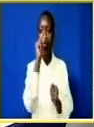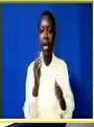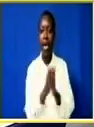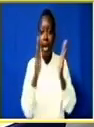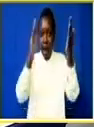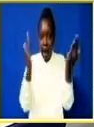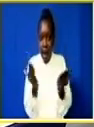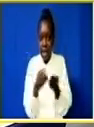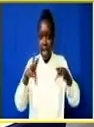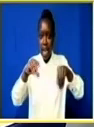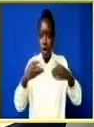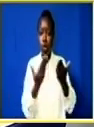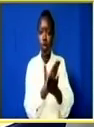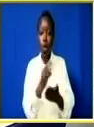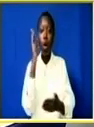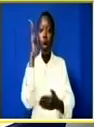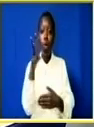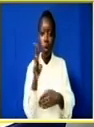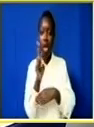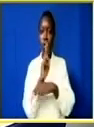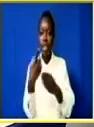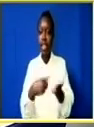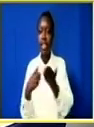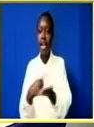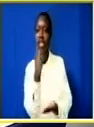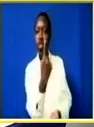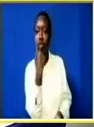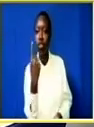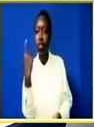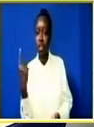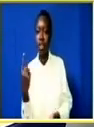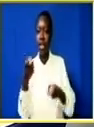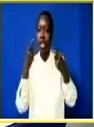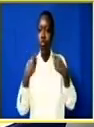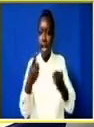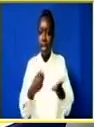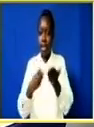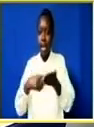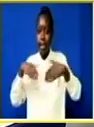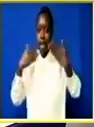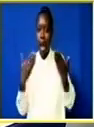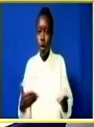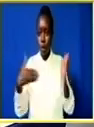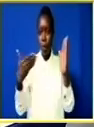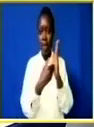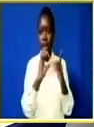So we're going to take each and get to break down and get to see how do we prevent them. Mm-hmm. So we start with the first one, which is splash